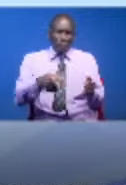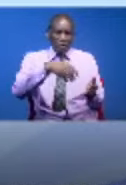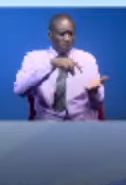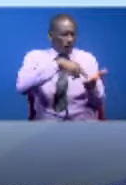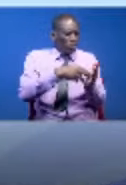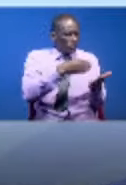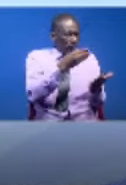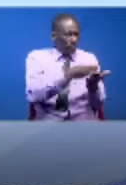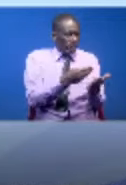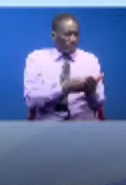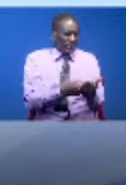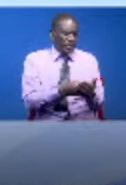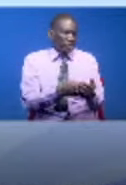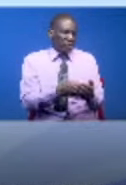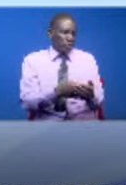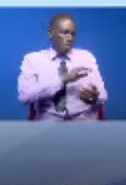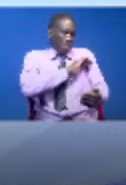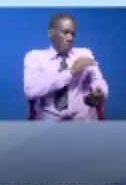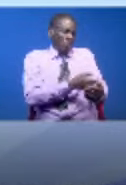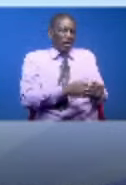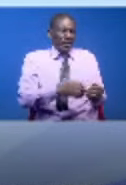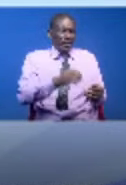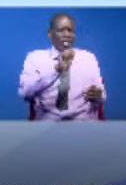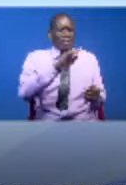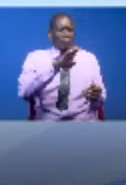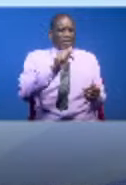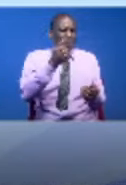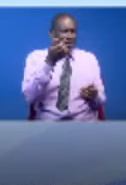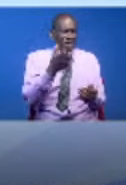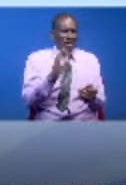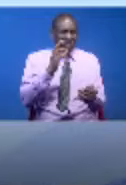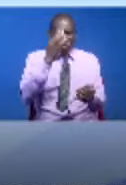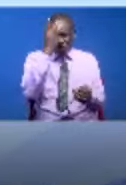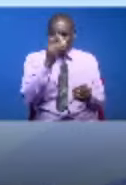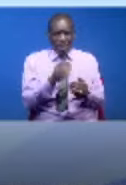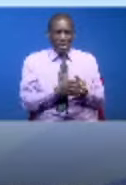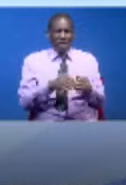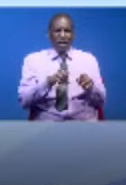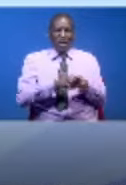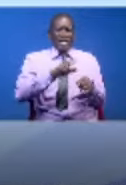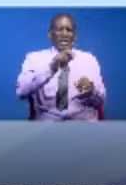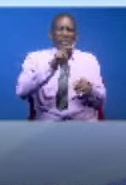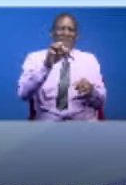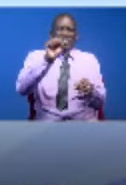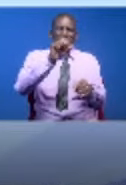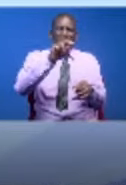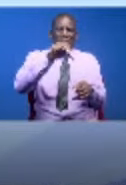finance capabilities as APSA come into play. Because, as Krishna has mentioned,